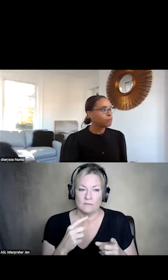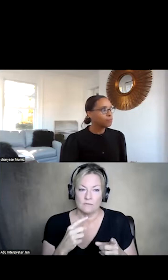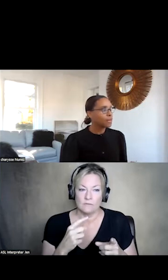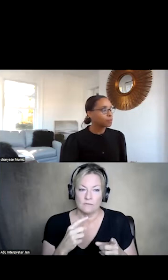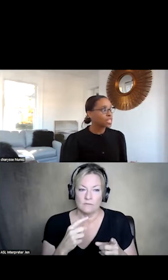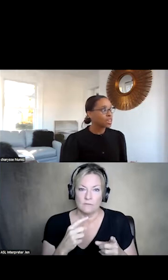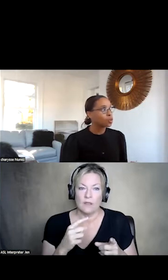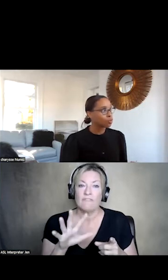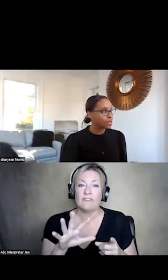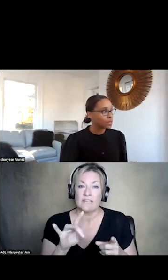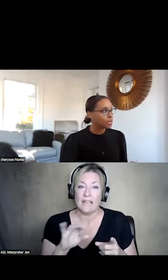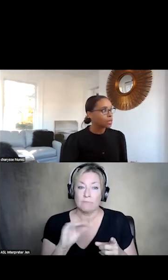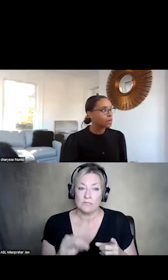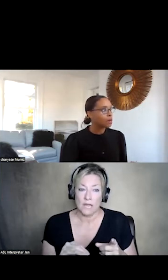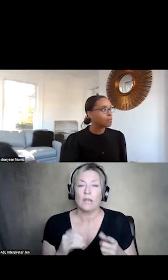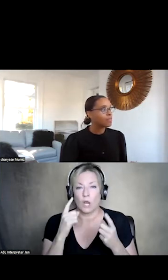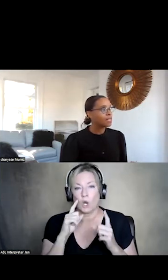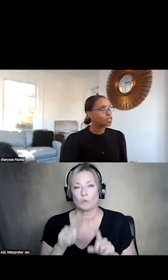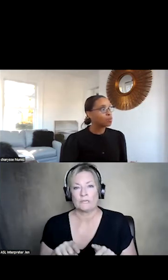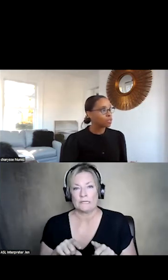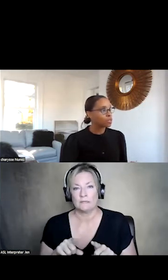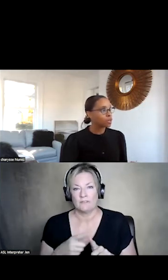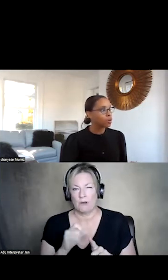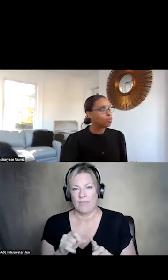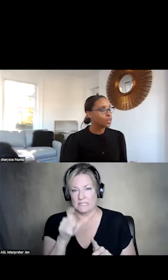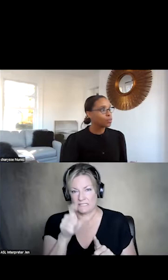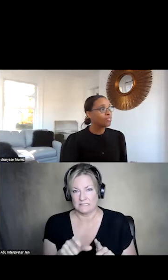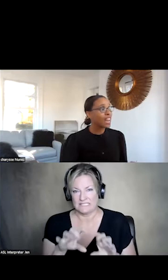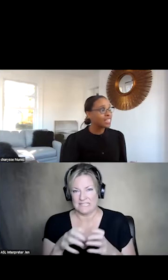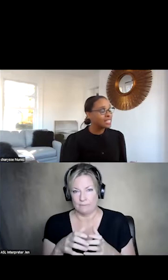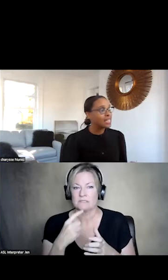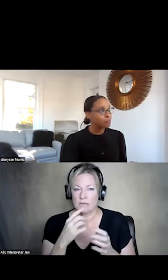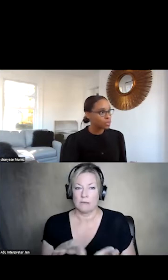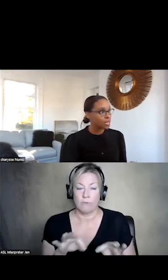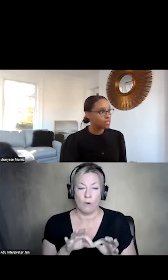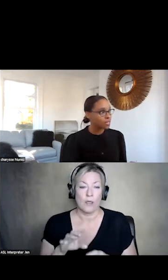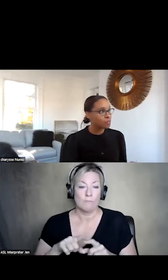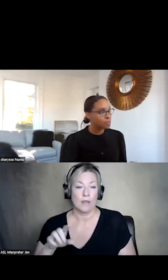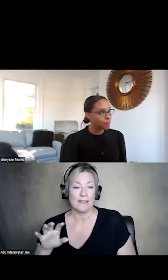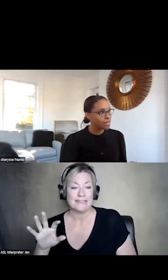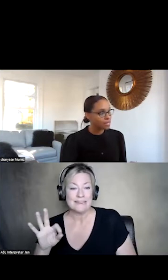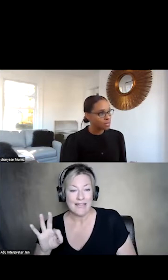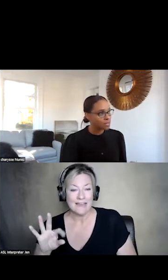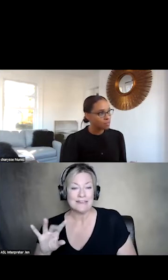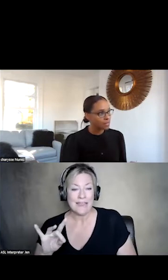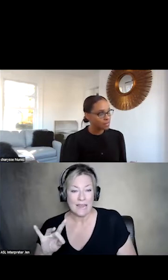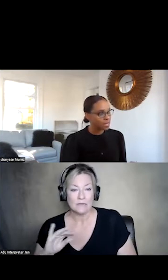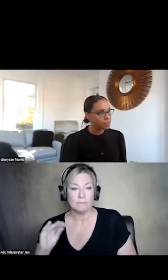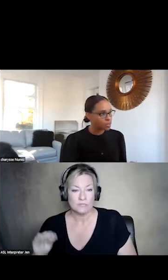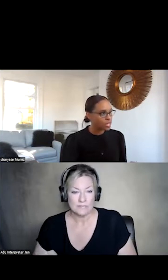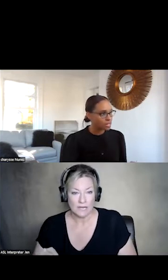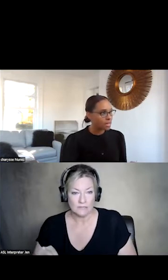they're only 58% agree that it's important, where you have 98% of teen positivity,